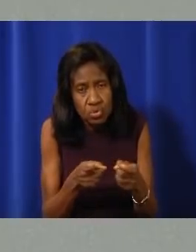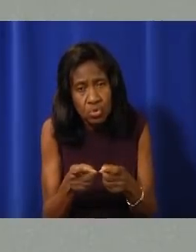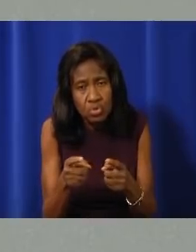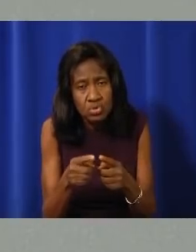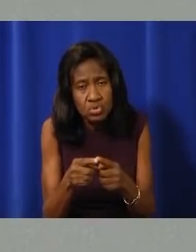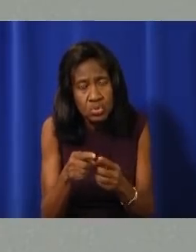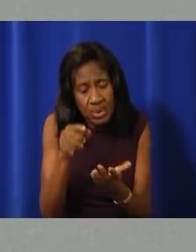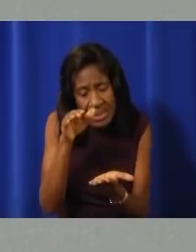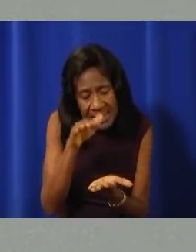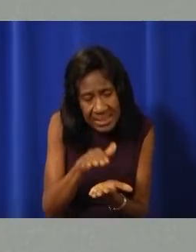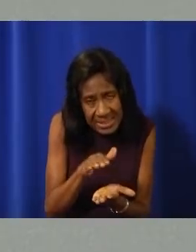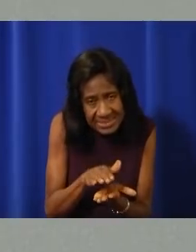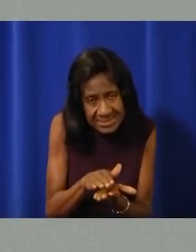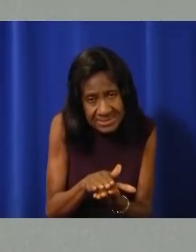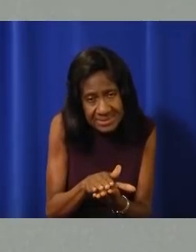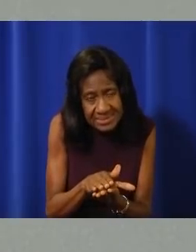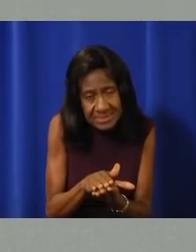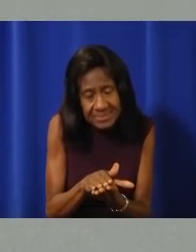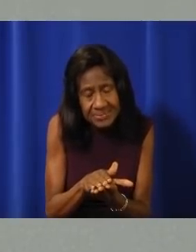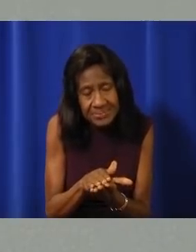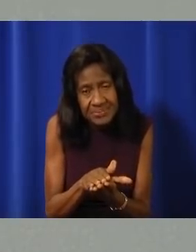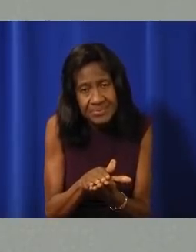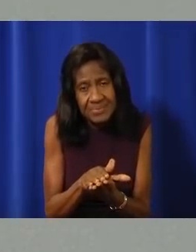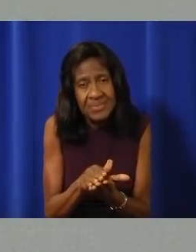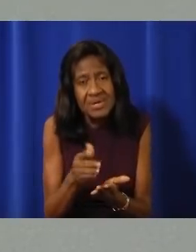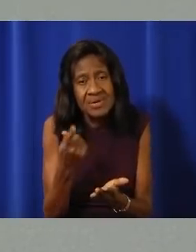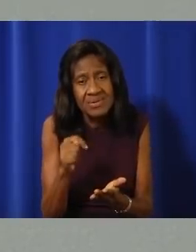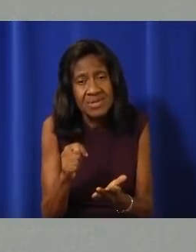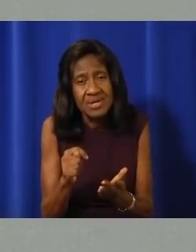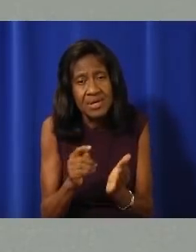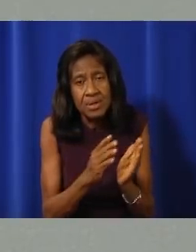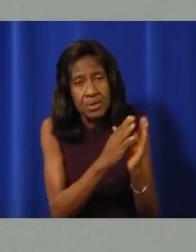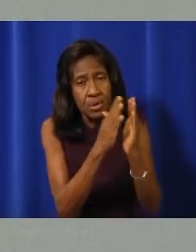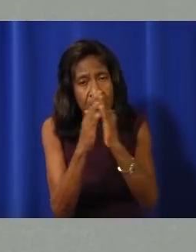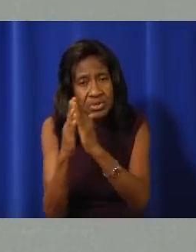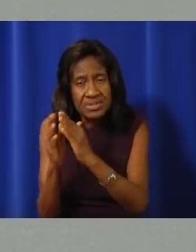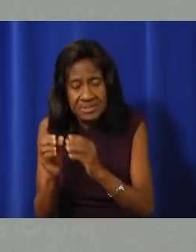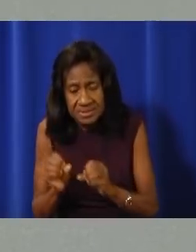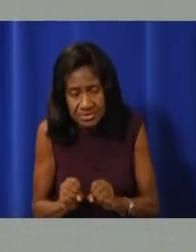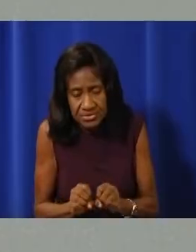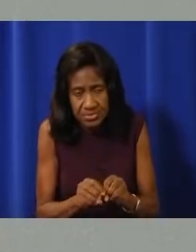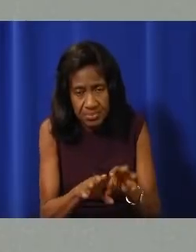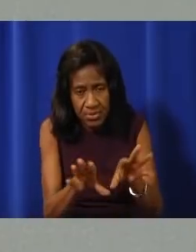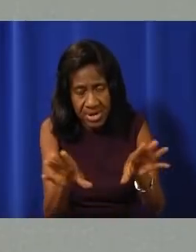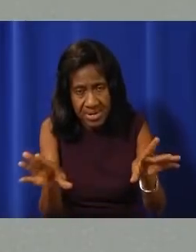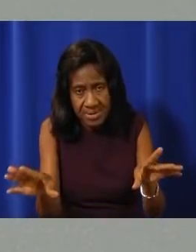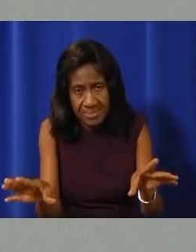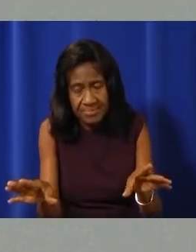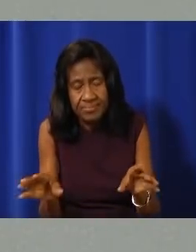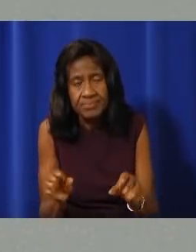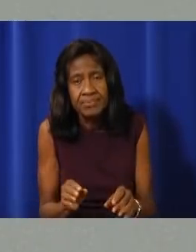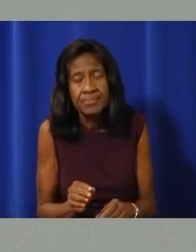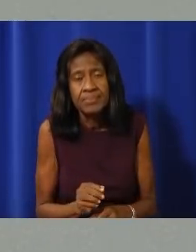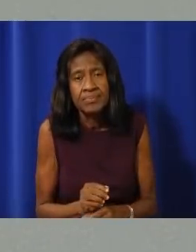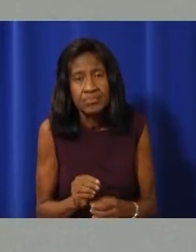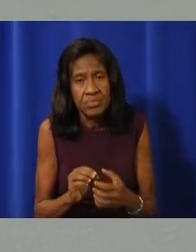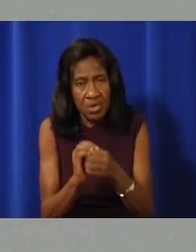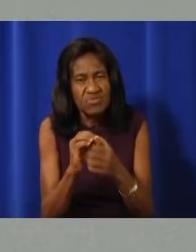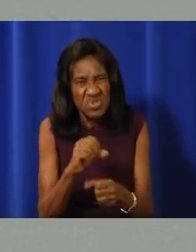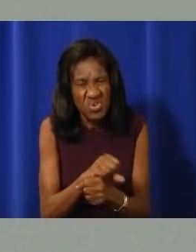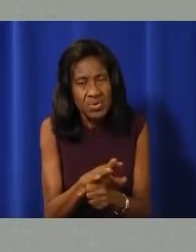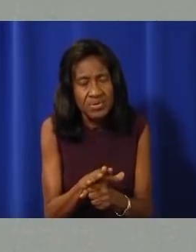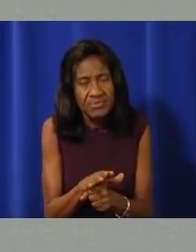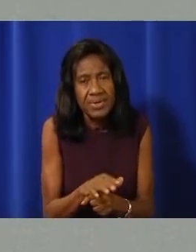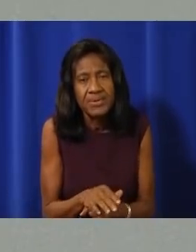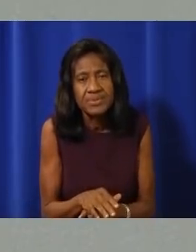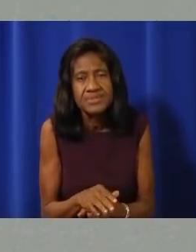of community spread there. I want also the people of the country to know that